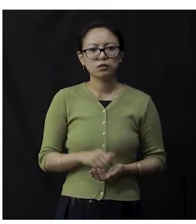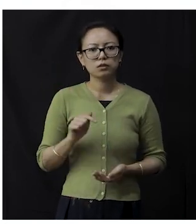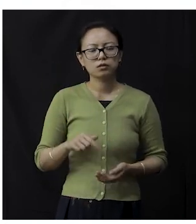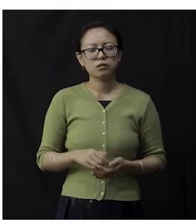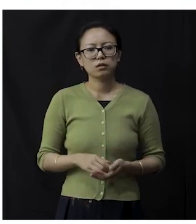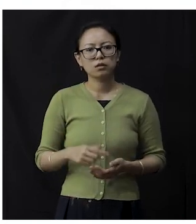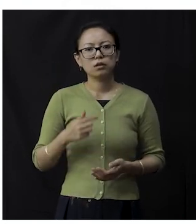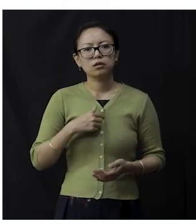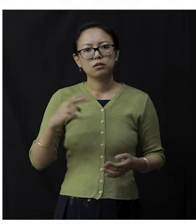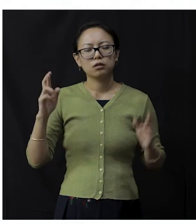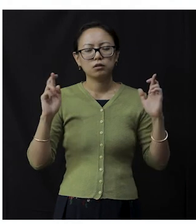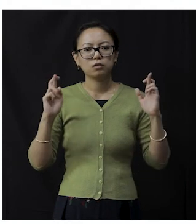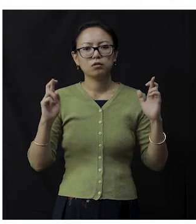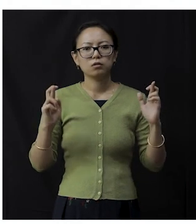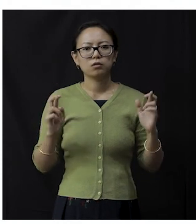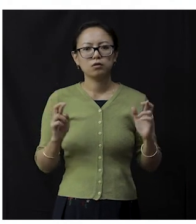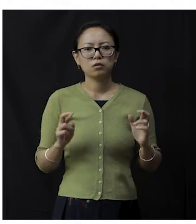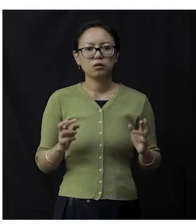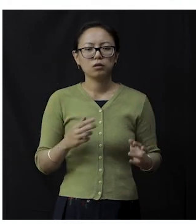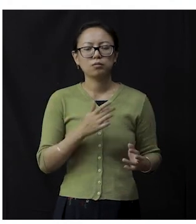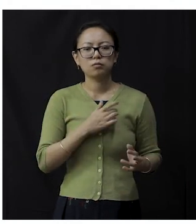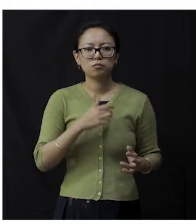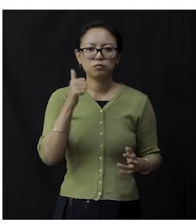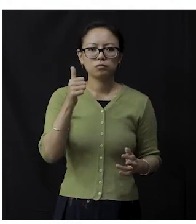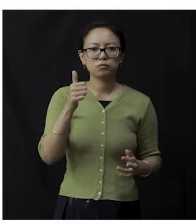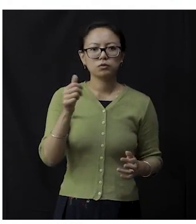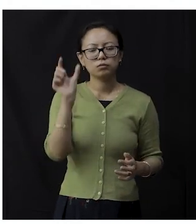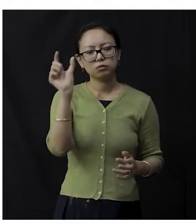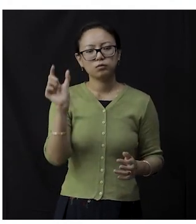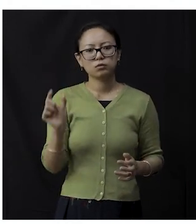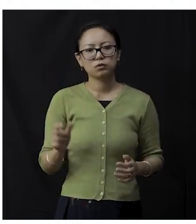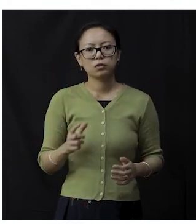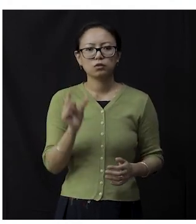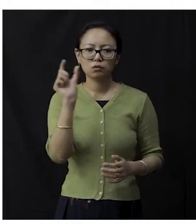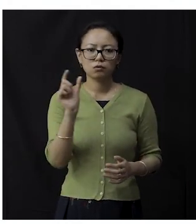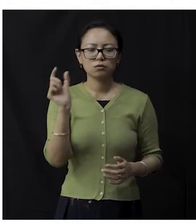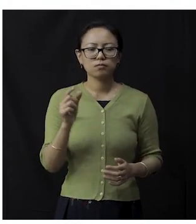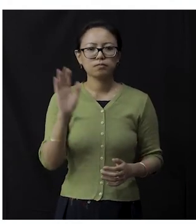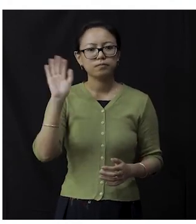daily life, we do use the magical words that we just learned. So, bye.